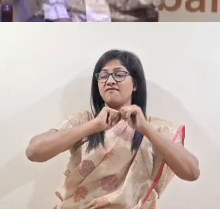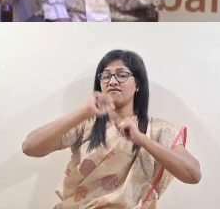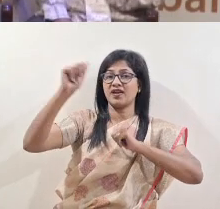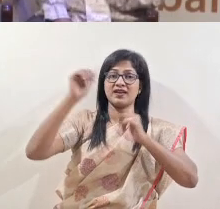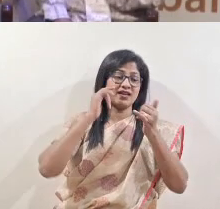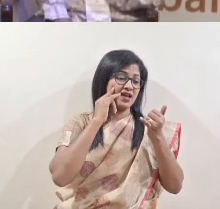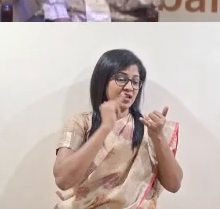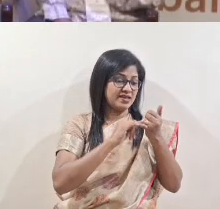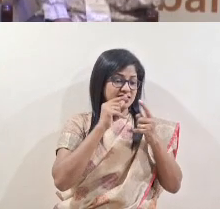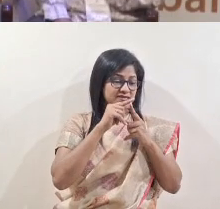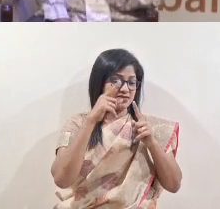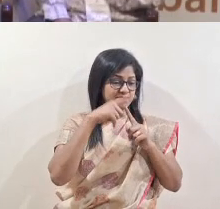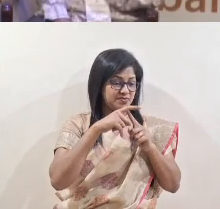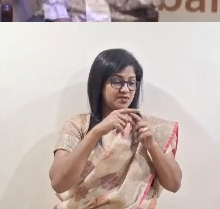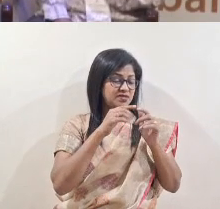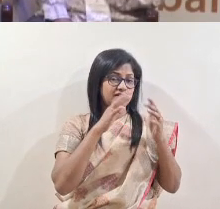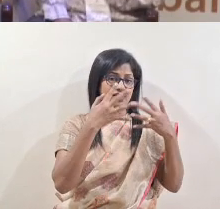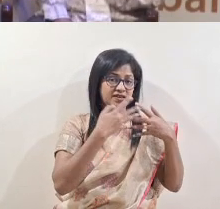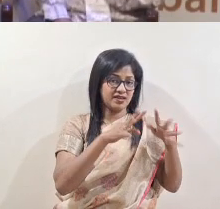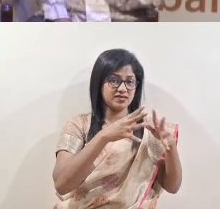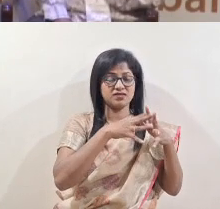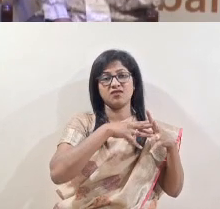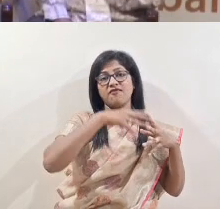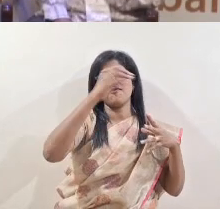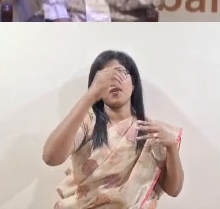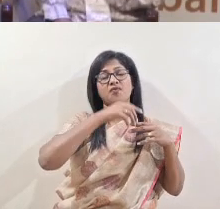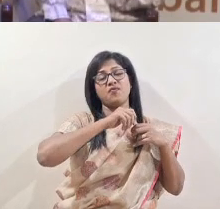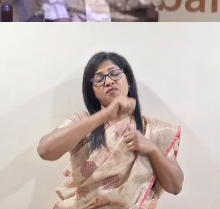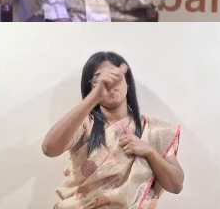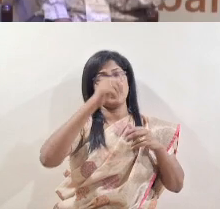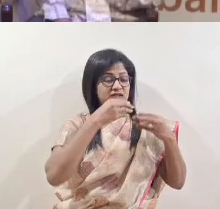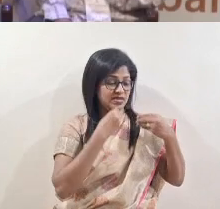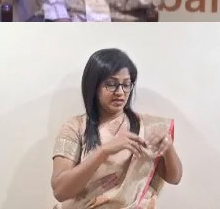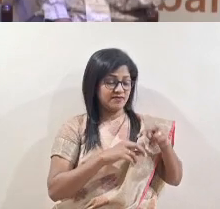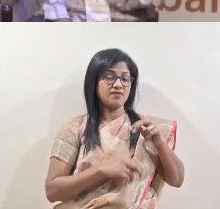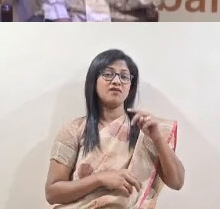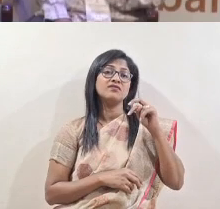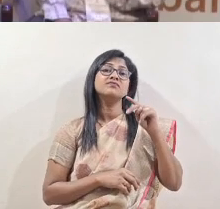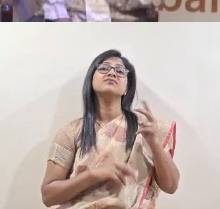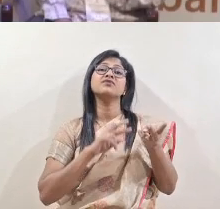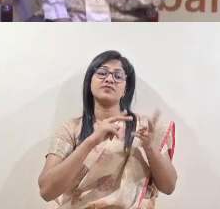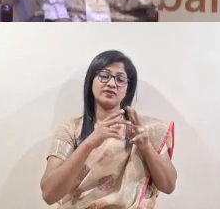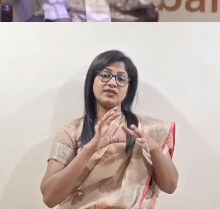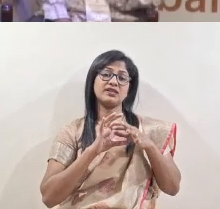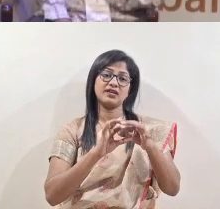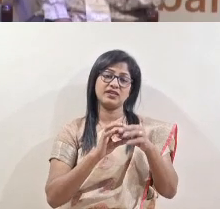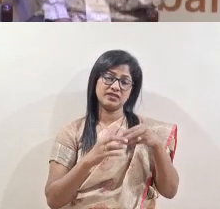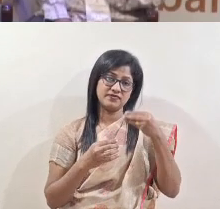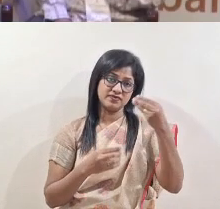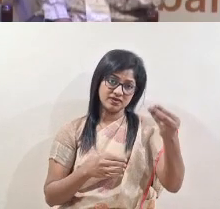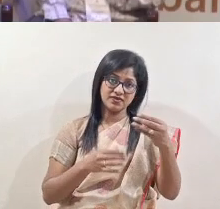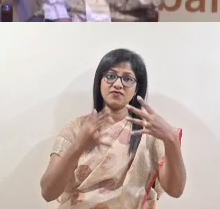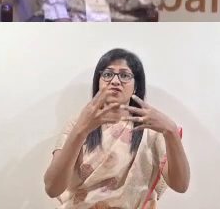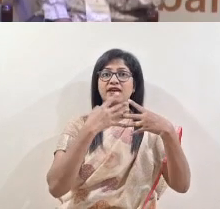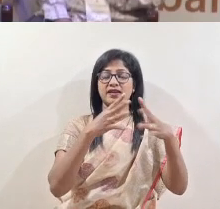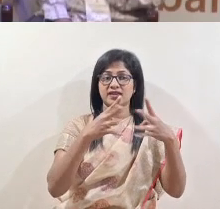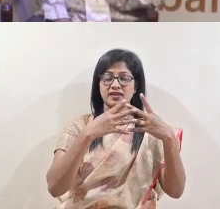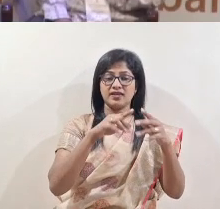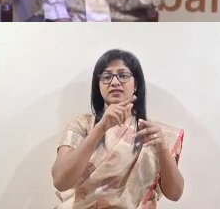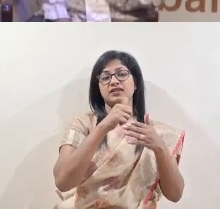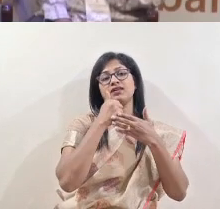the ISPT exit gate where people are leaving. So by providing some other type of connectivity or the exit gate,